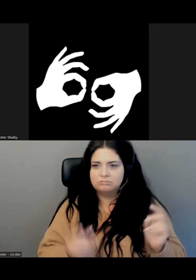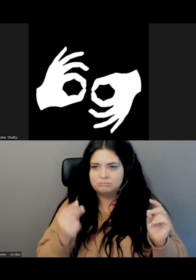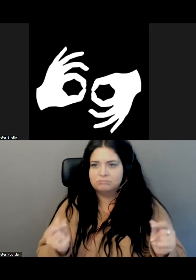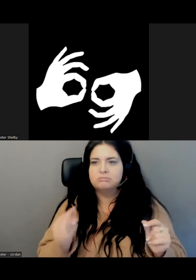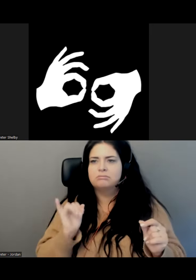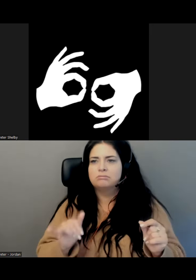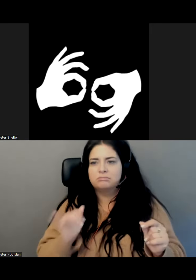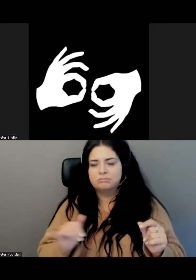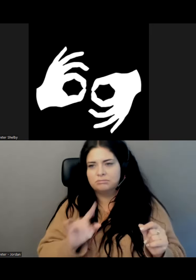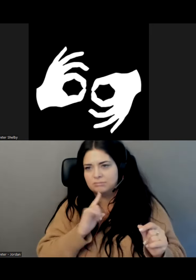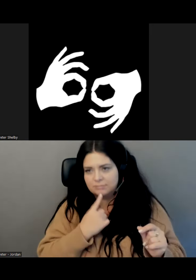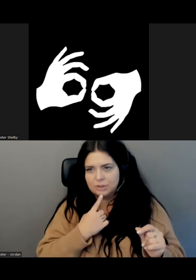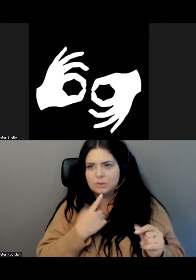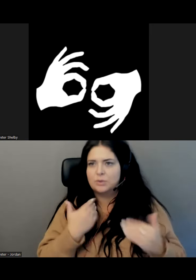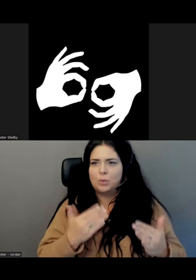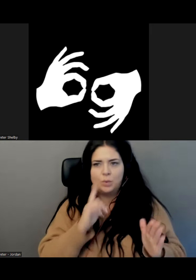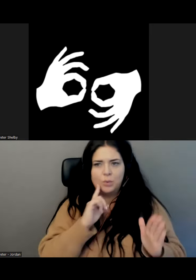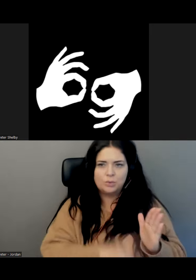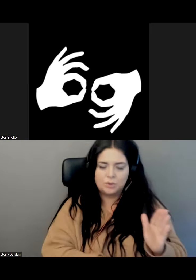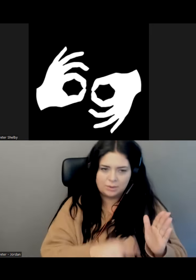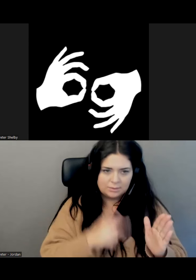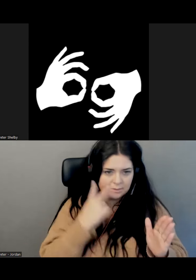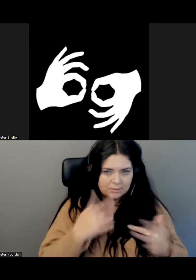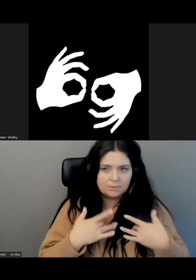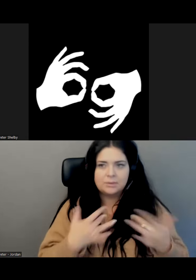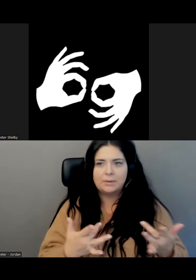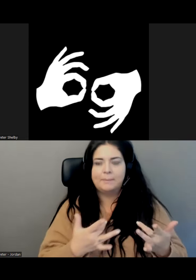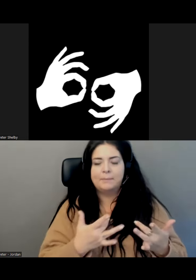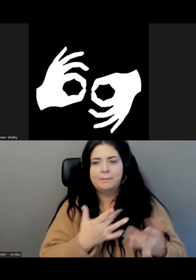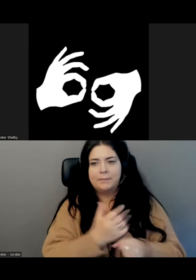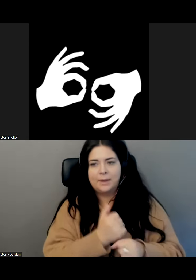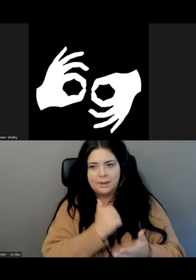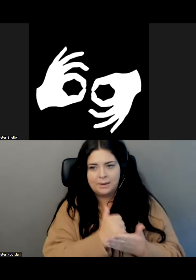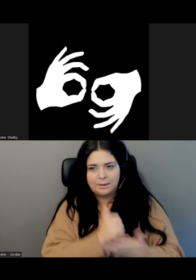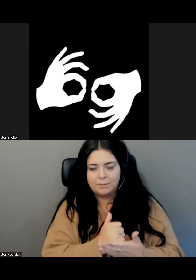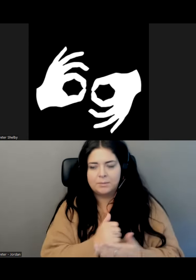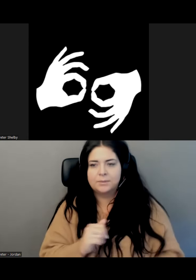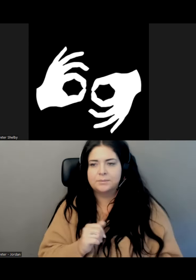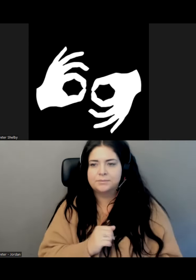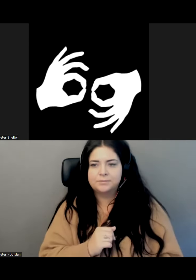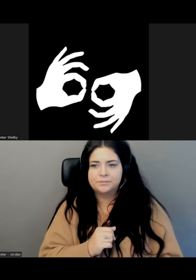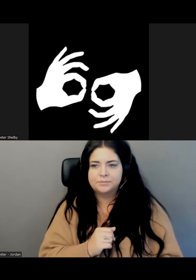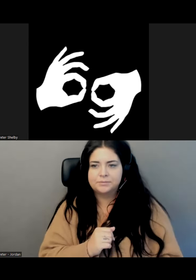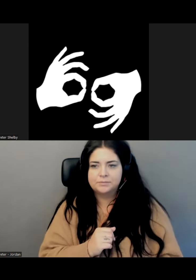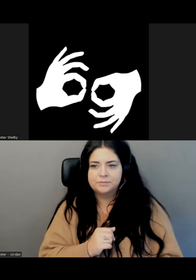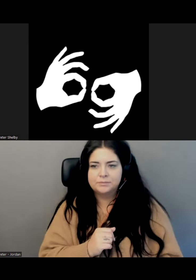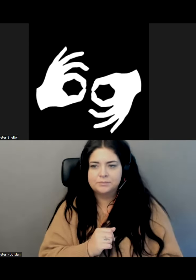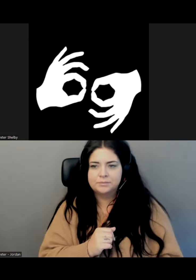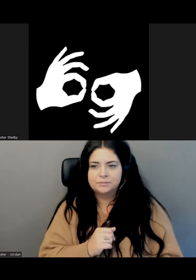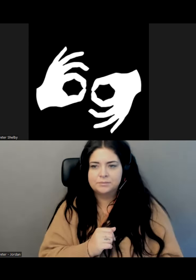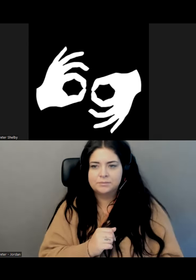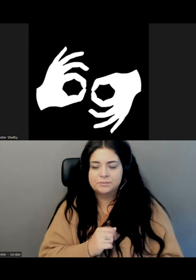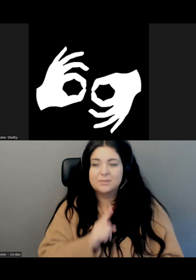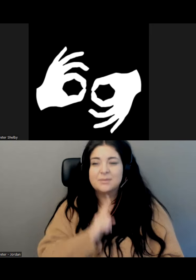want to take very seriously and try to get treatment for right away. Yeah, I think the effective window is within about